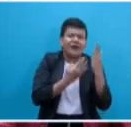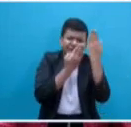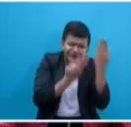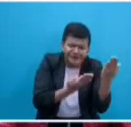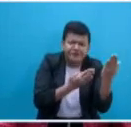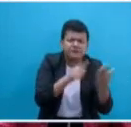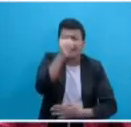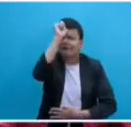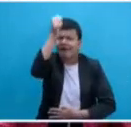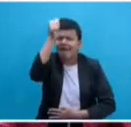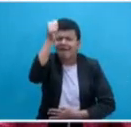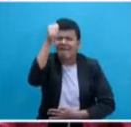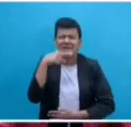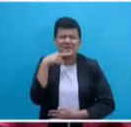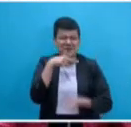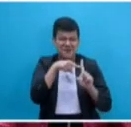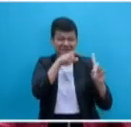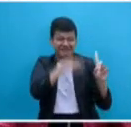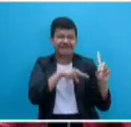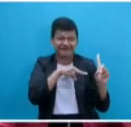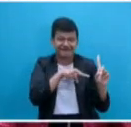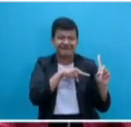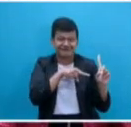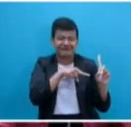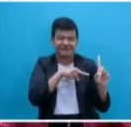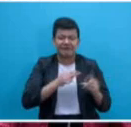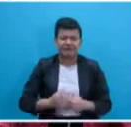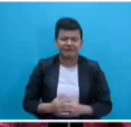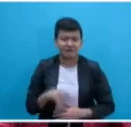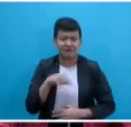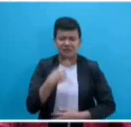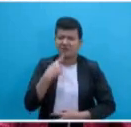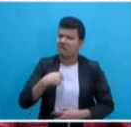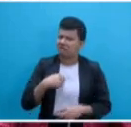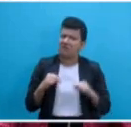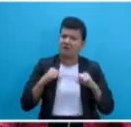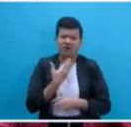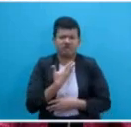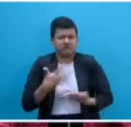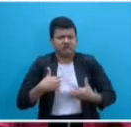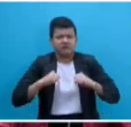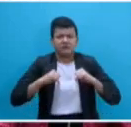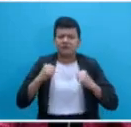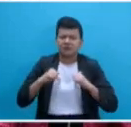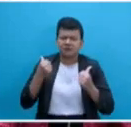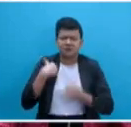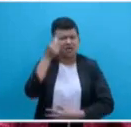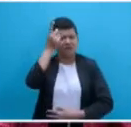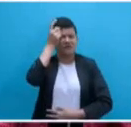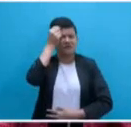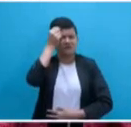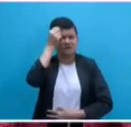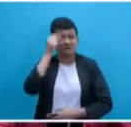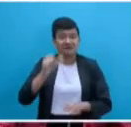His Excellency's own words, unabashedly called himself Fijian. The President was referring to our Constitution